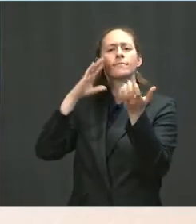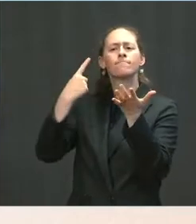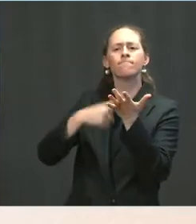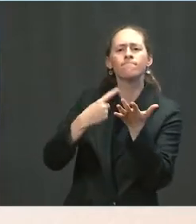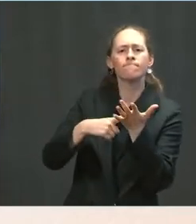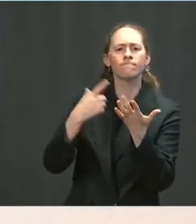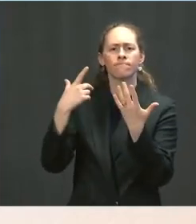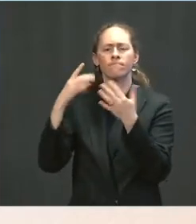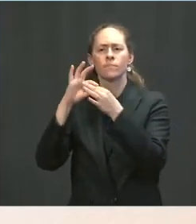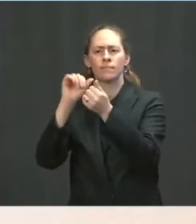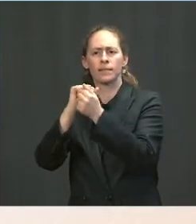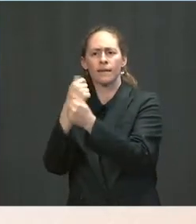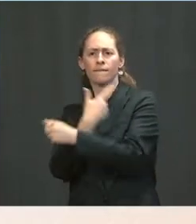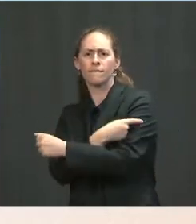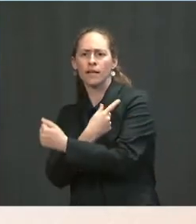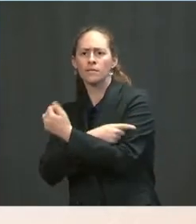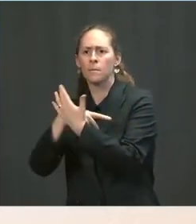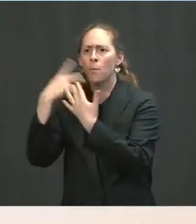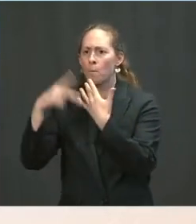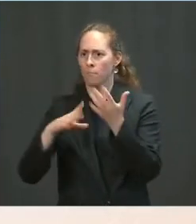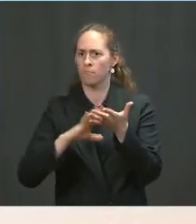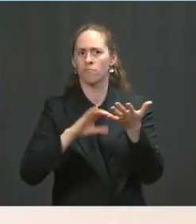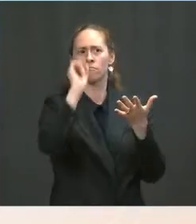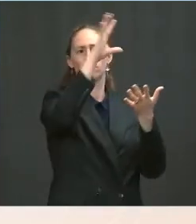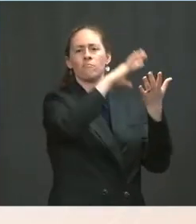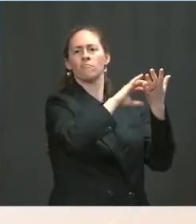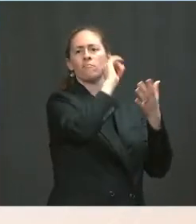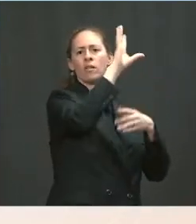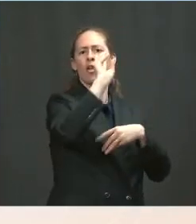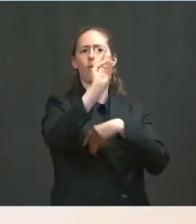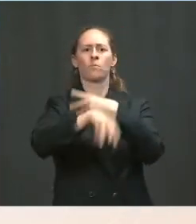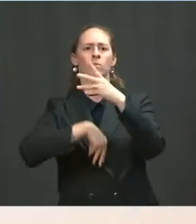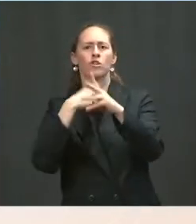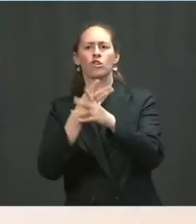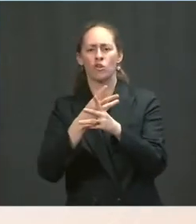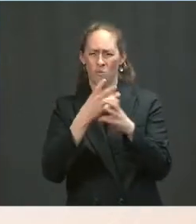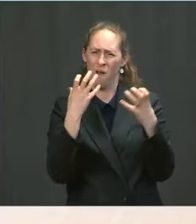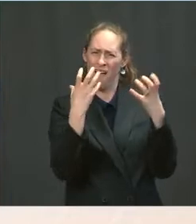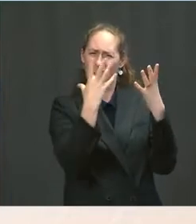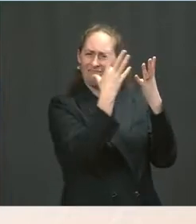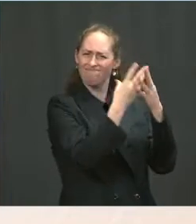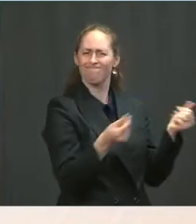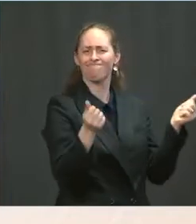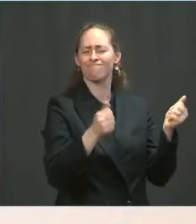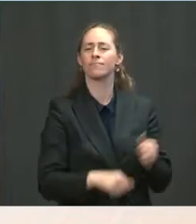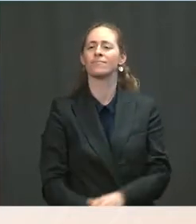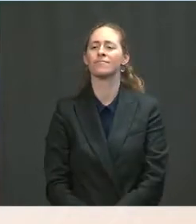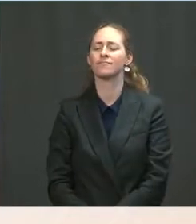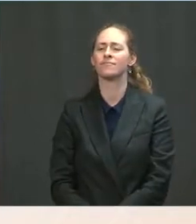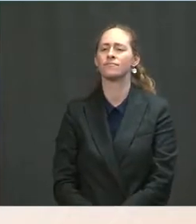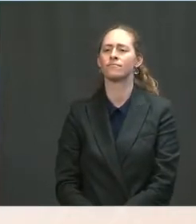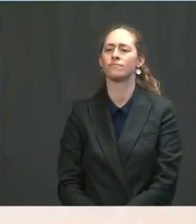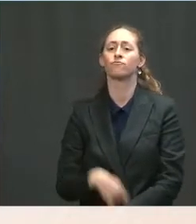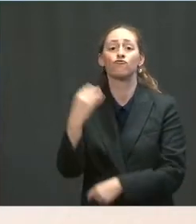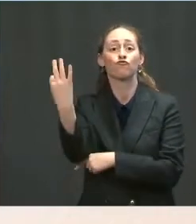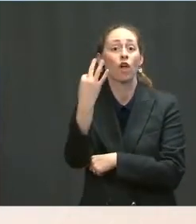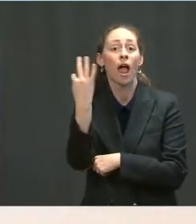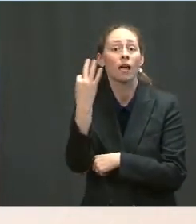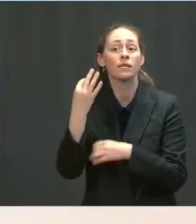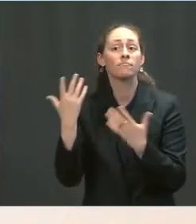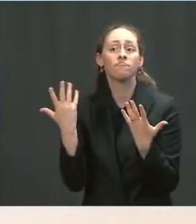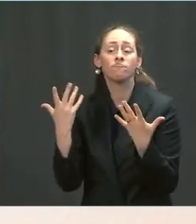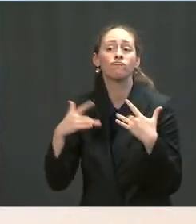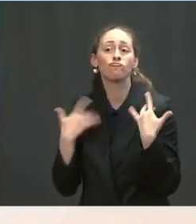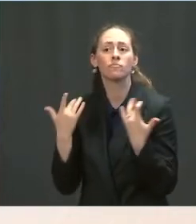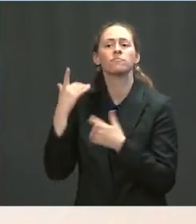fight this pandemic globally. On Friday, we will deliver remarks on the jobs report. As you all know, it's the first Friday